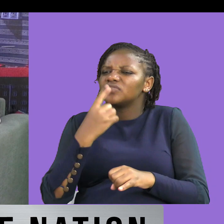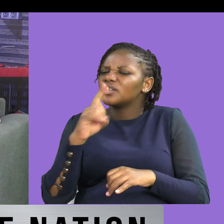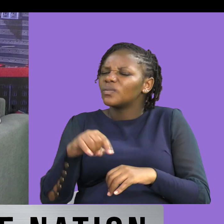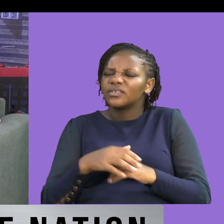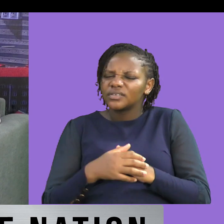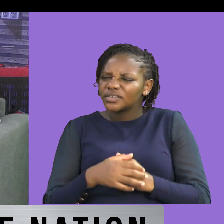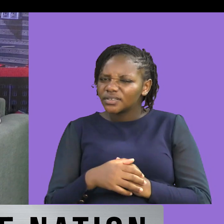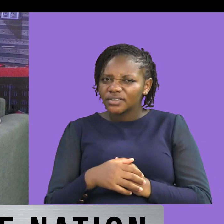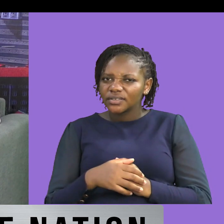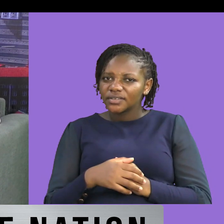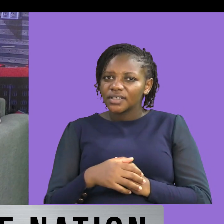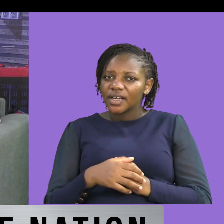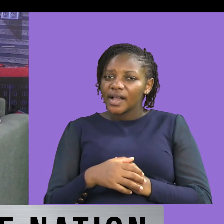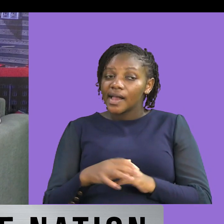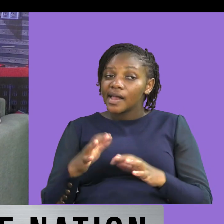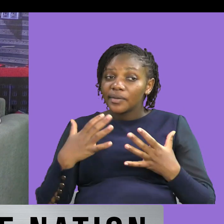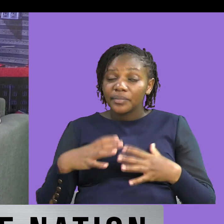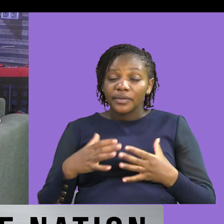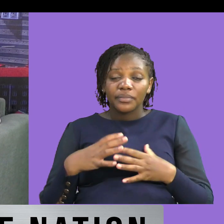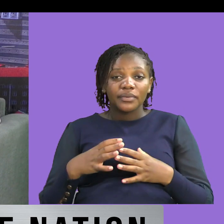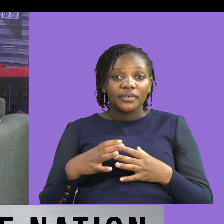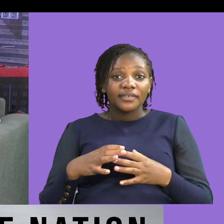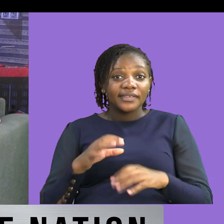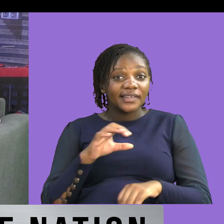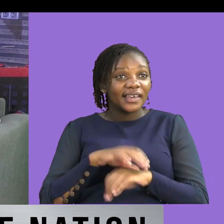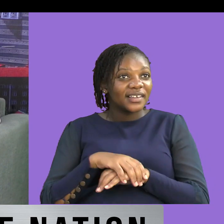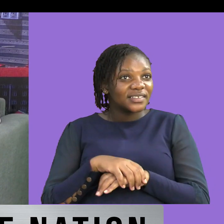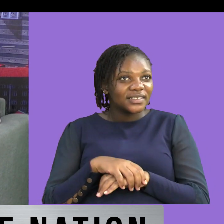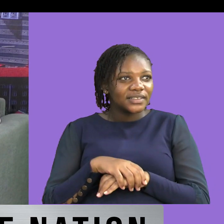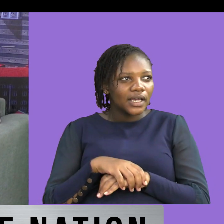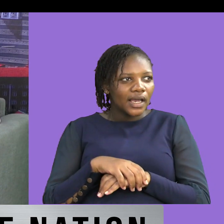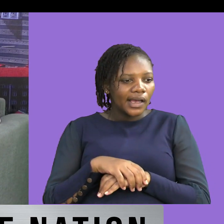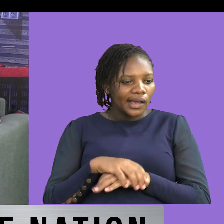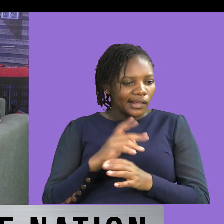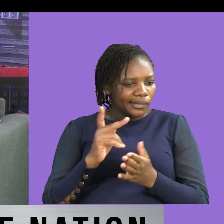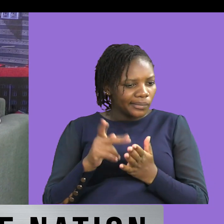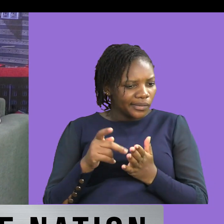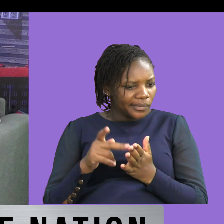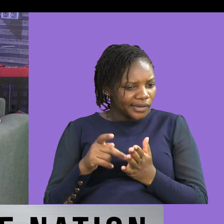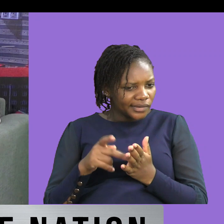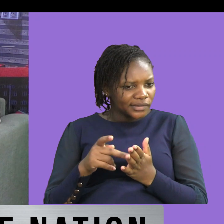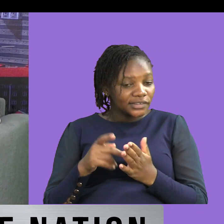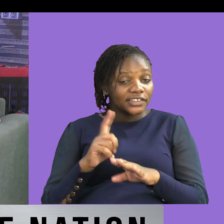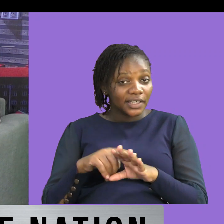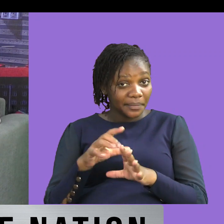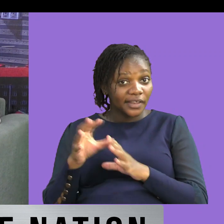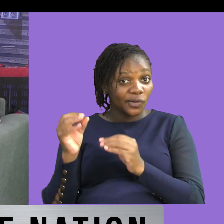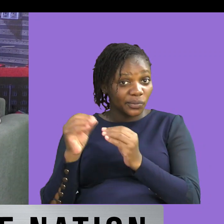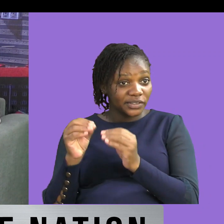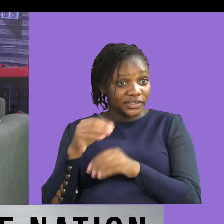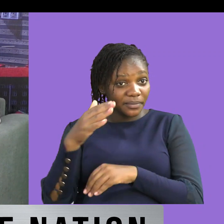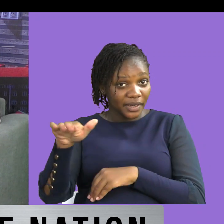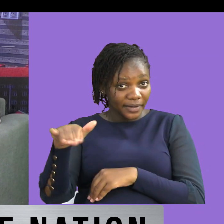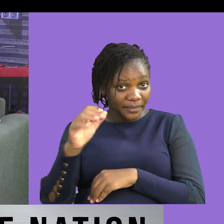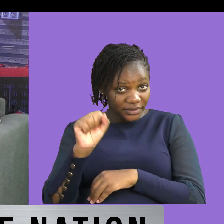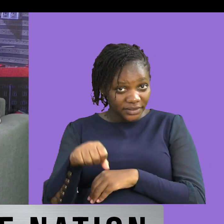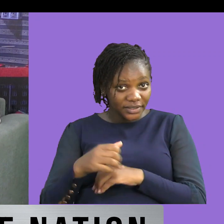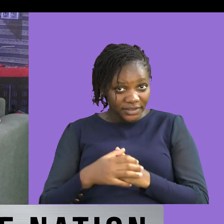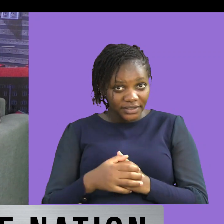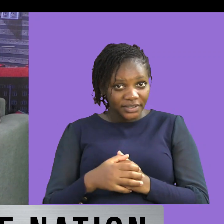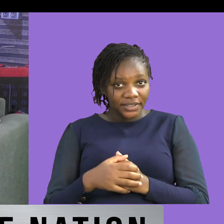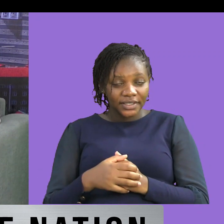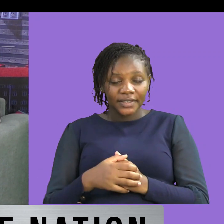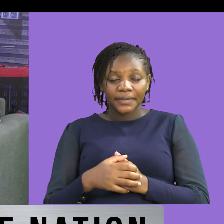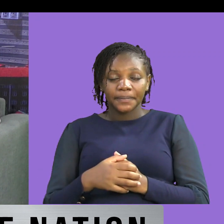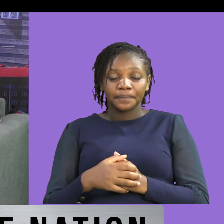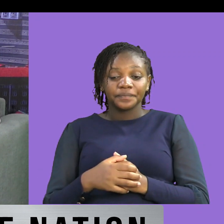trying to say... These people do they get sitting allowance? They get sitting allowance? Yeah. These leaders, let me not call them